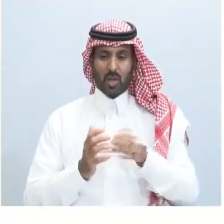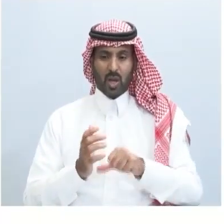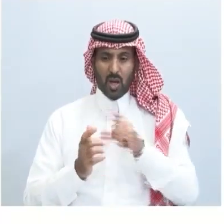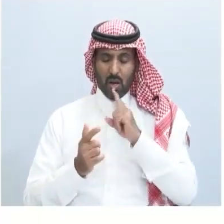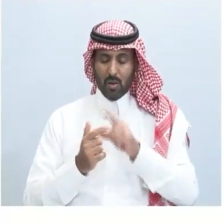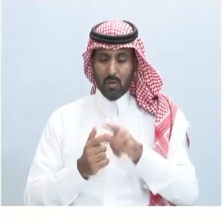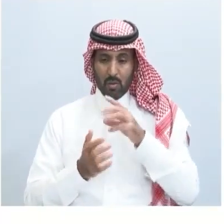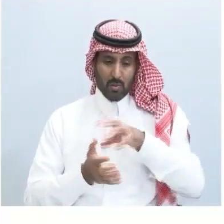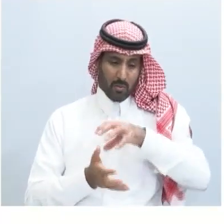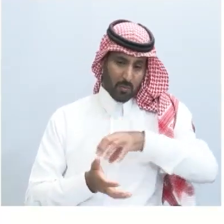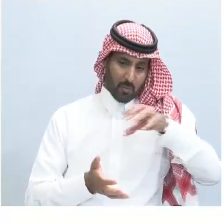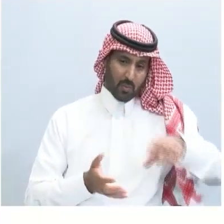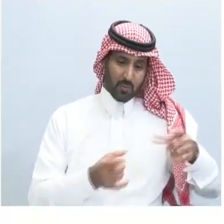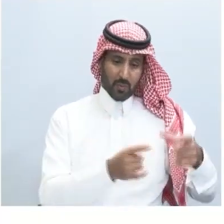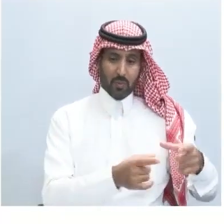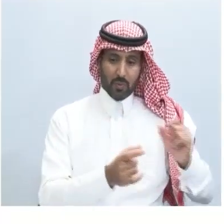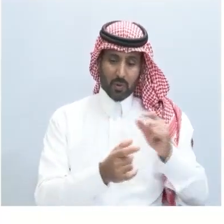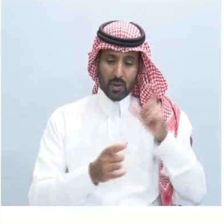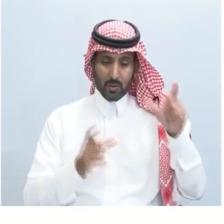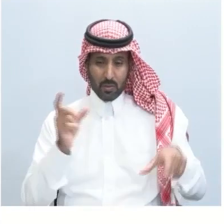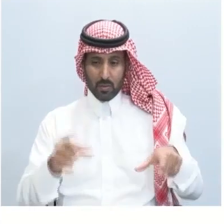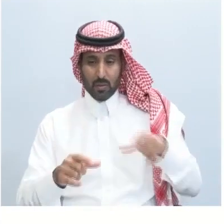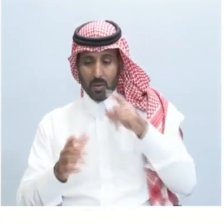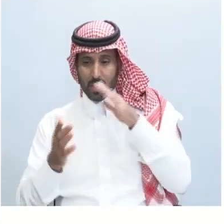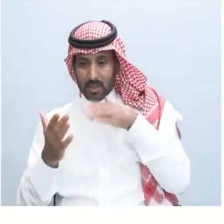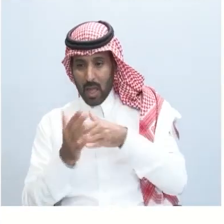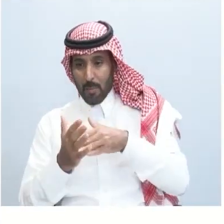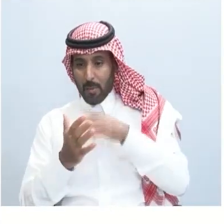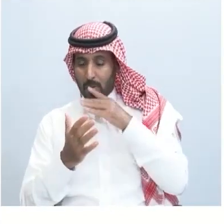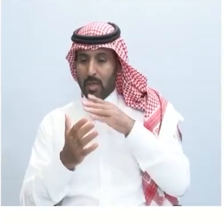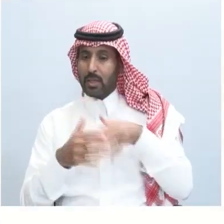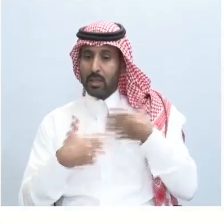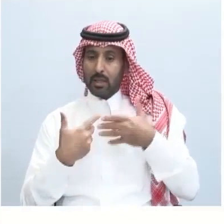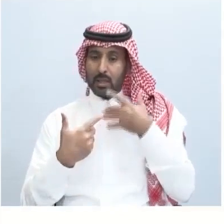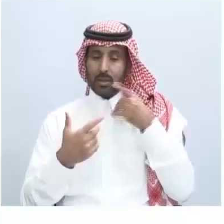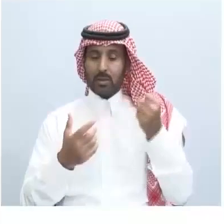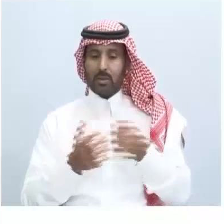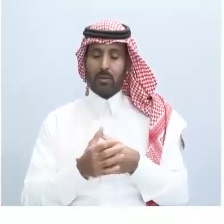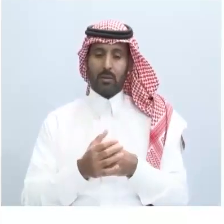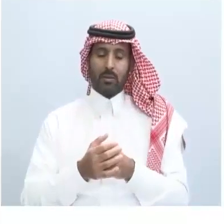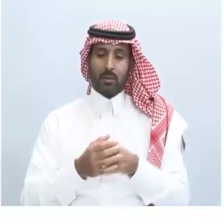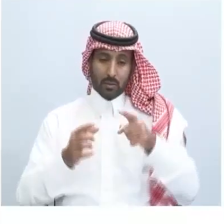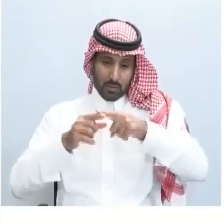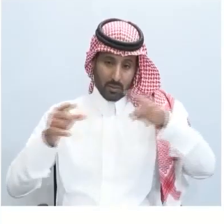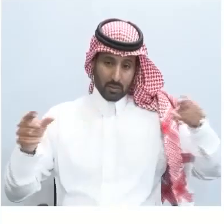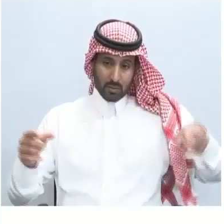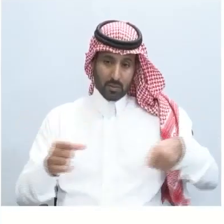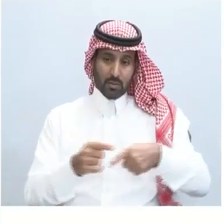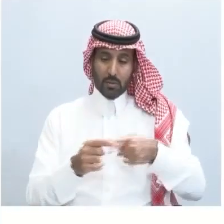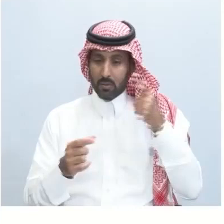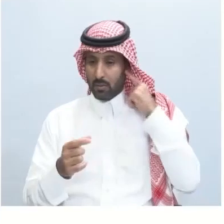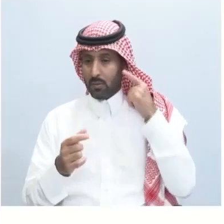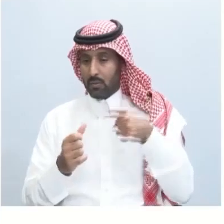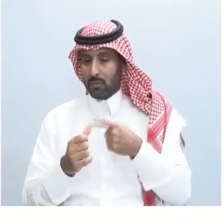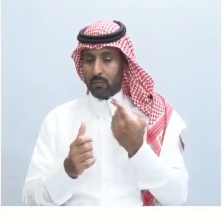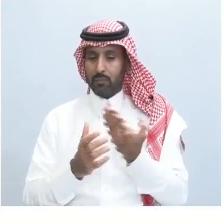moving the puck, equipment, players, stopping the game, and the rink. So let's listen to the